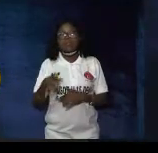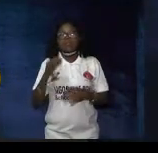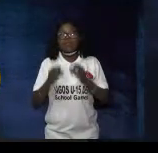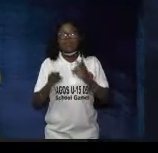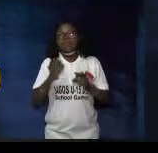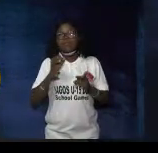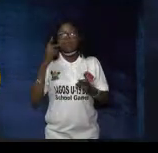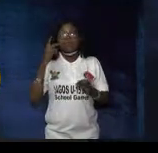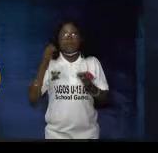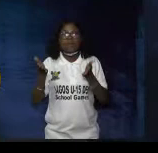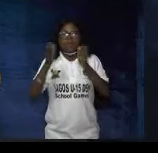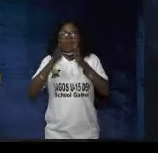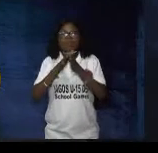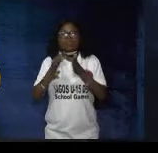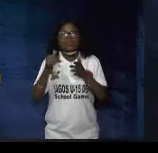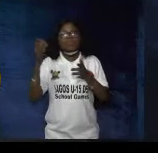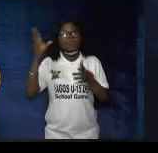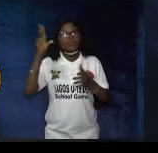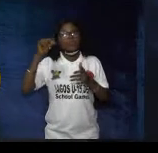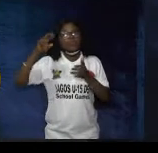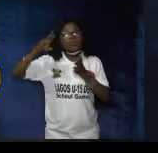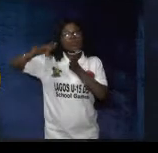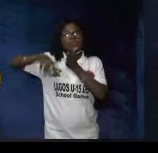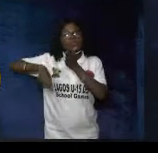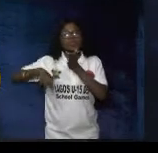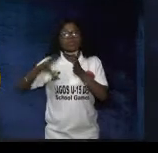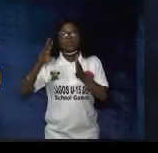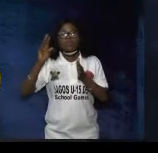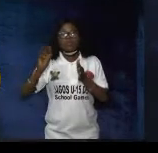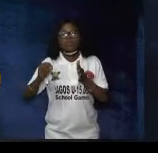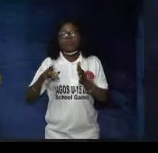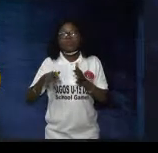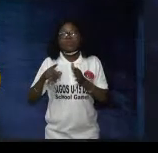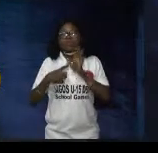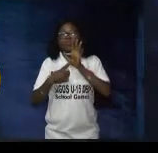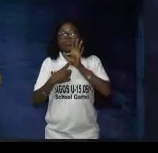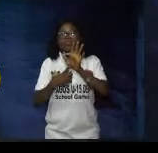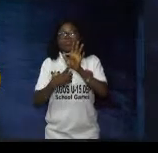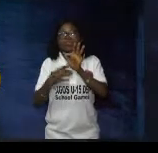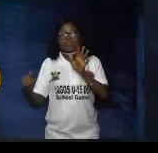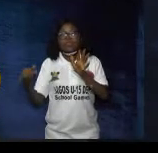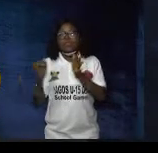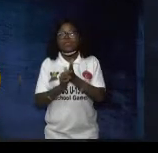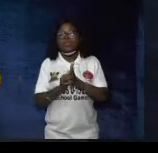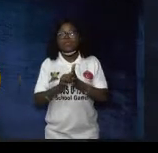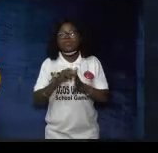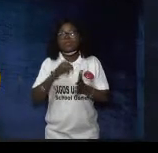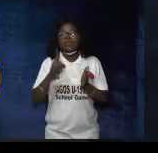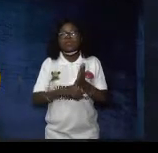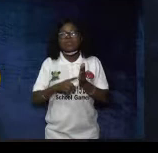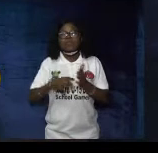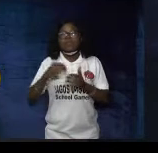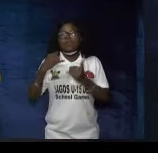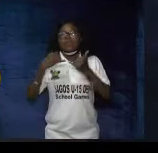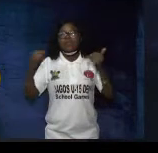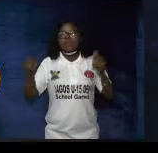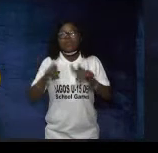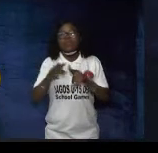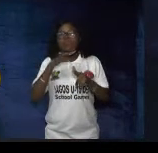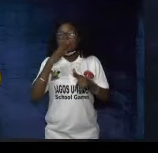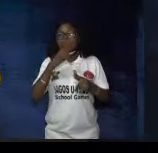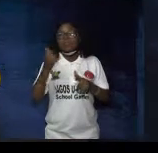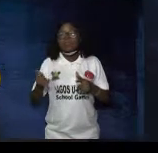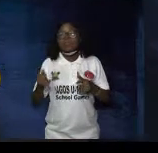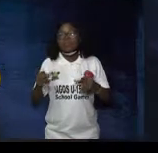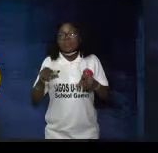And finally, if I fold it along this line, you can see that there is no overlap. And if I turn it around, no overlap, showing that this